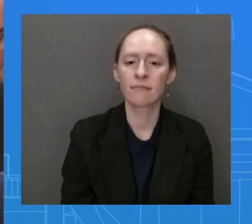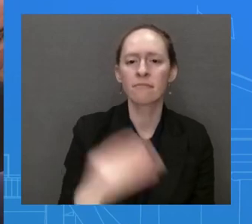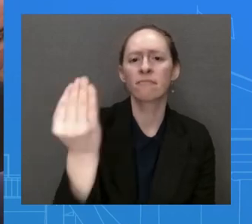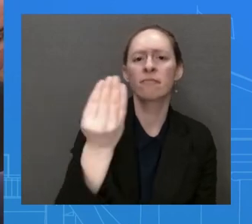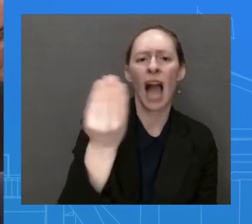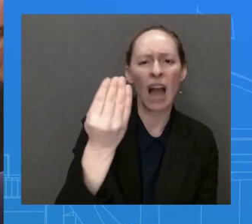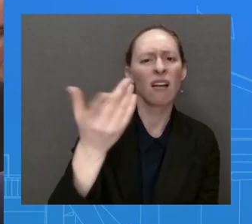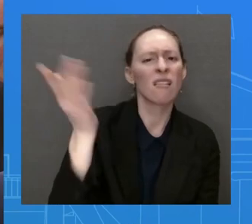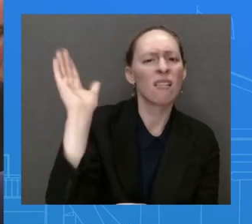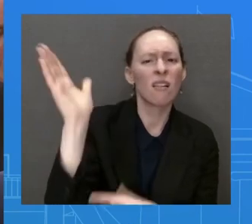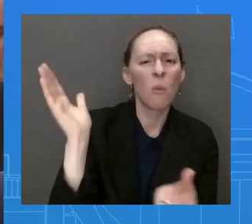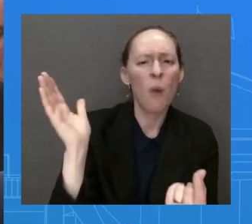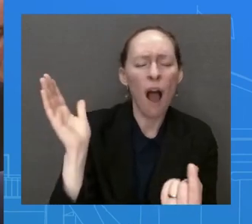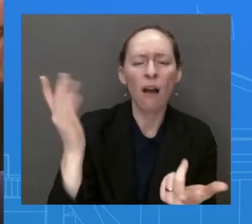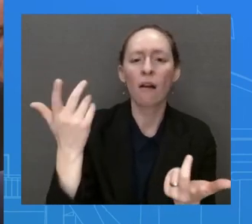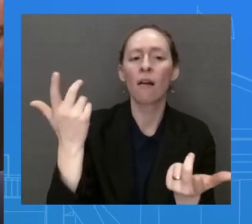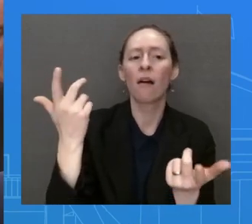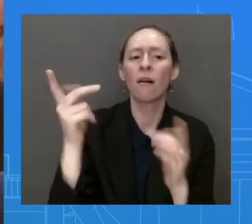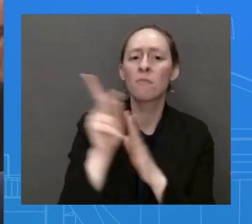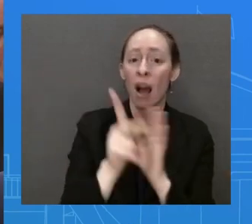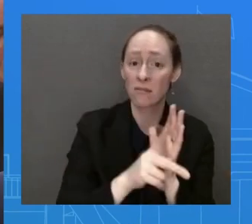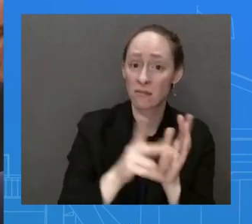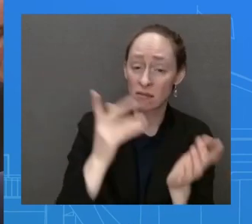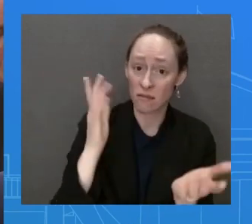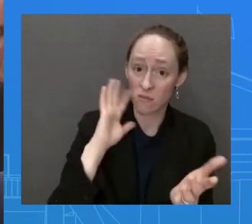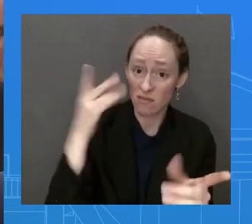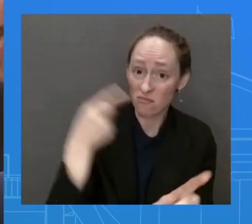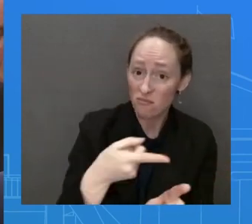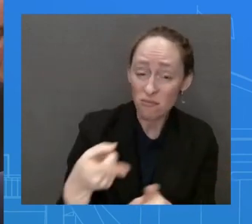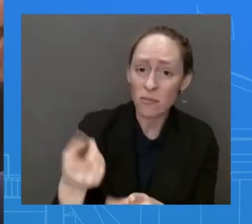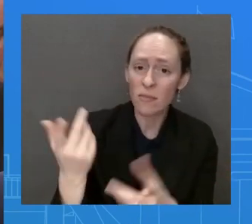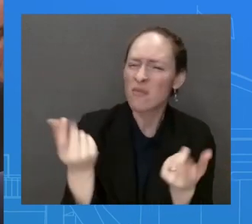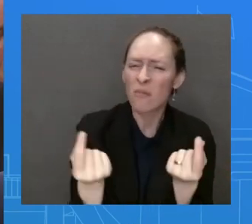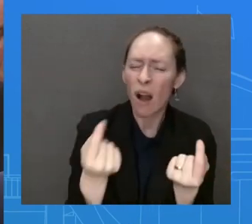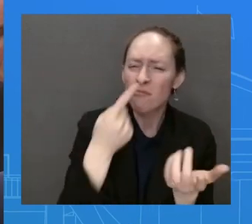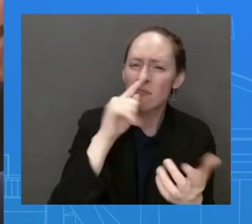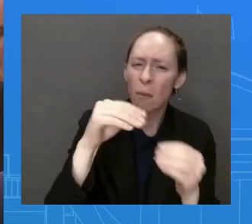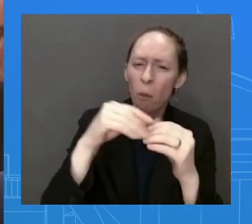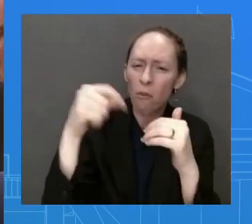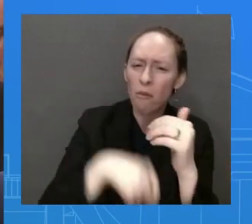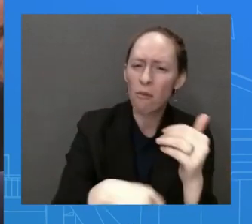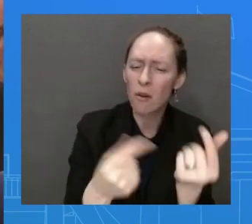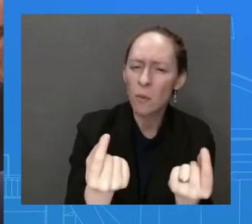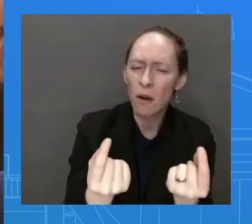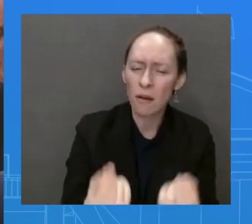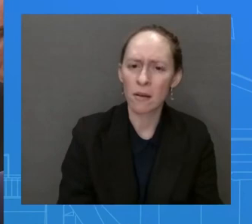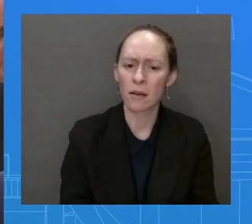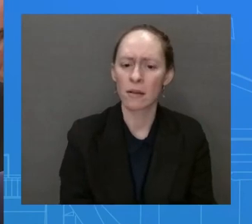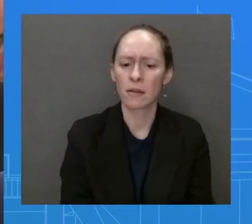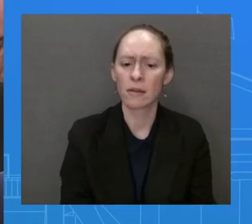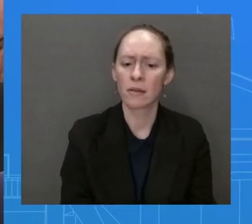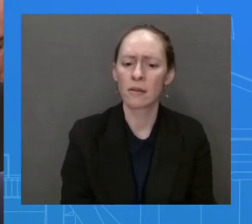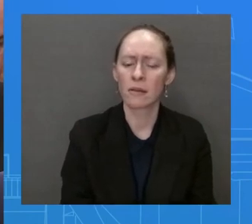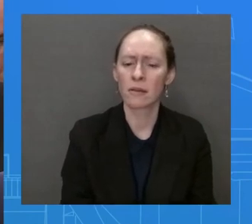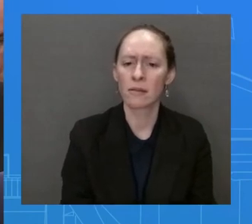kind of expect to hear the president talk about even following that? I know that Rev has been talking about criminal justice reform quite a lot and had several